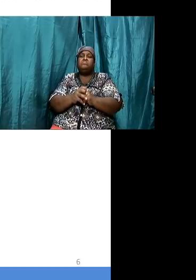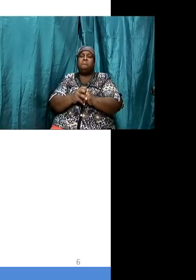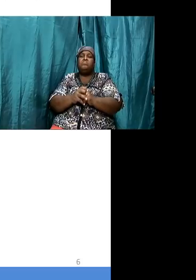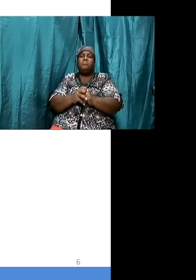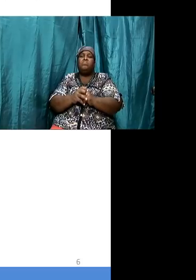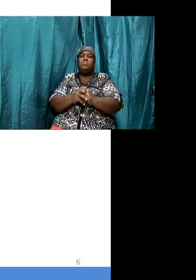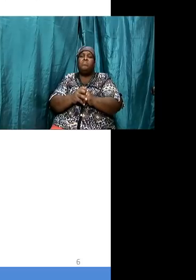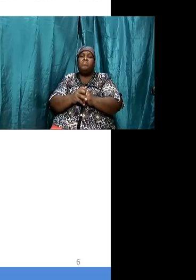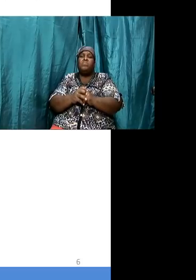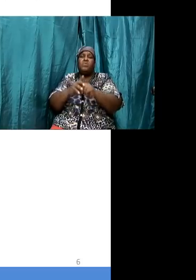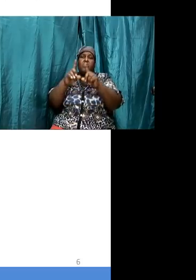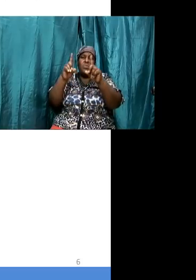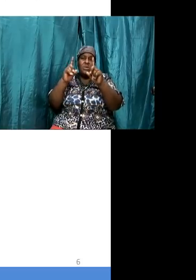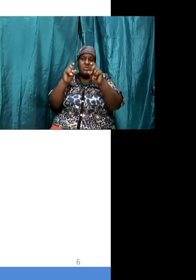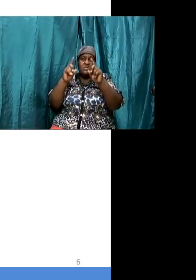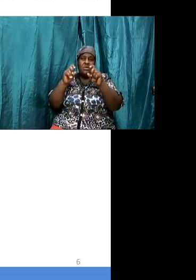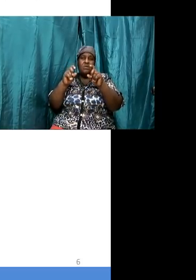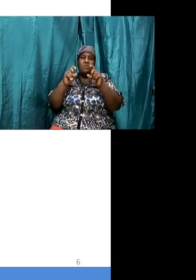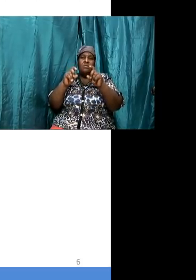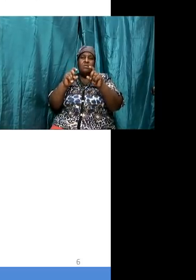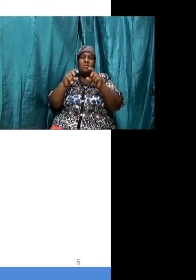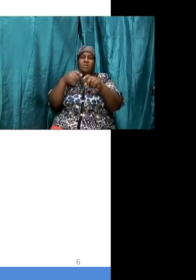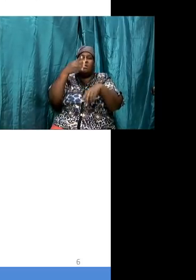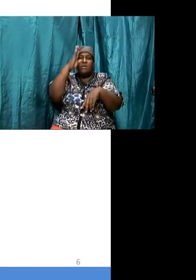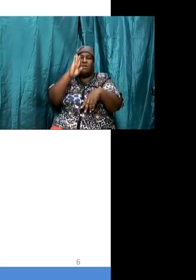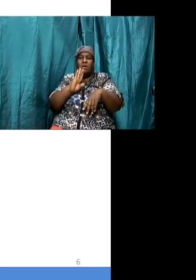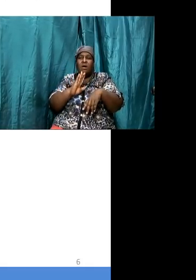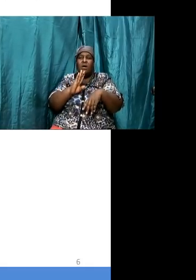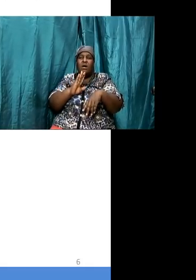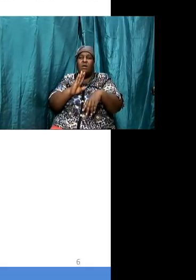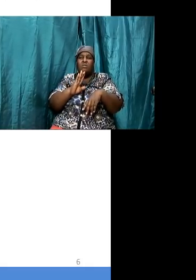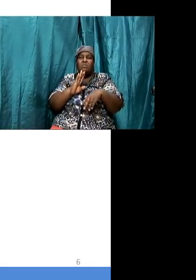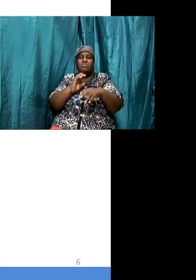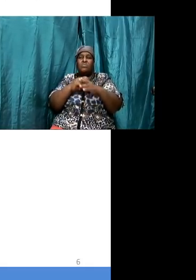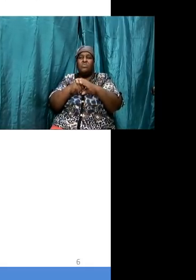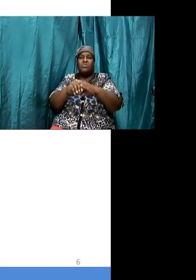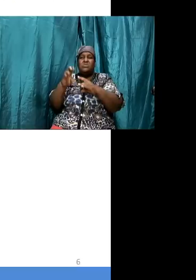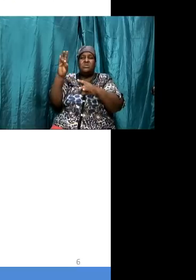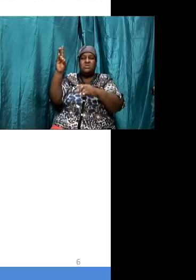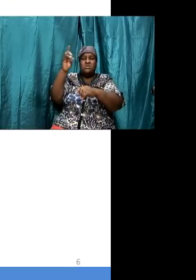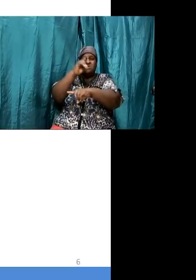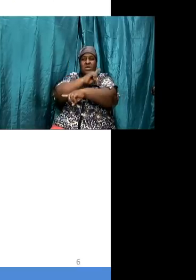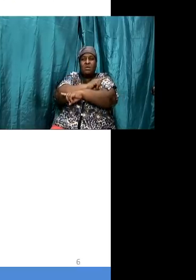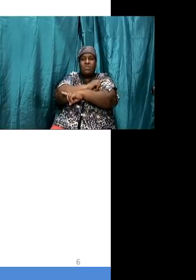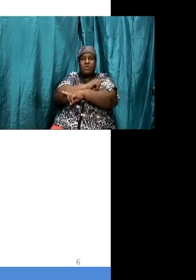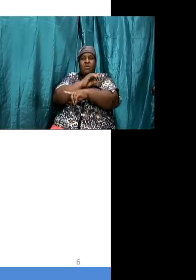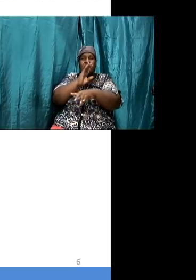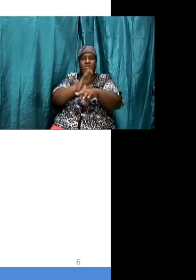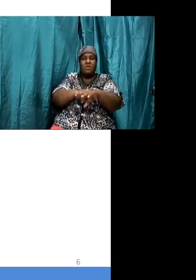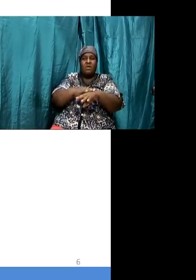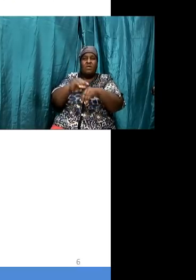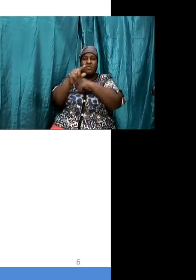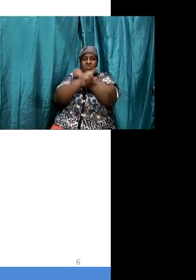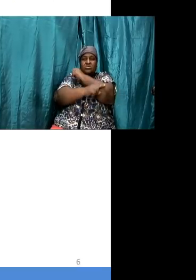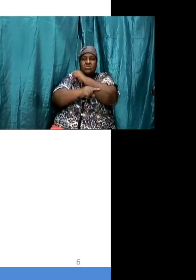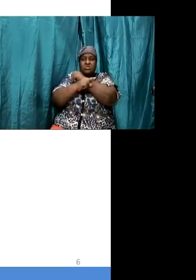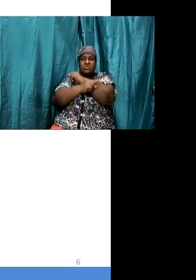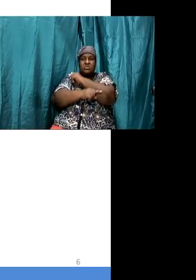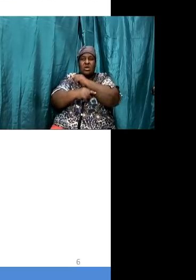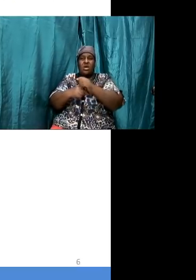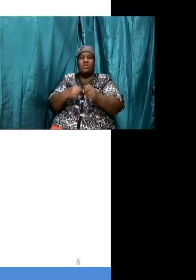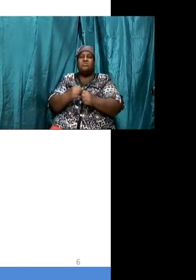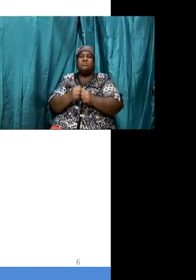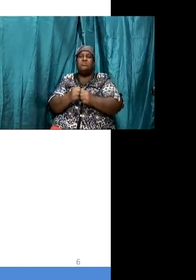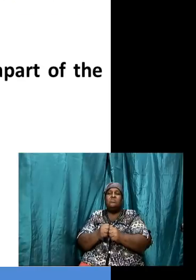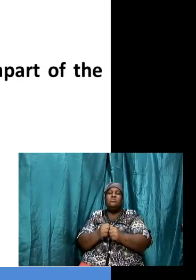something like this sometimes you know to answer a question they say you can't answer a question with a question but sometimes it can be done so